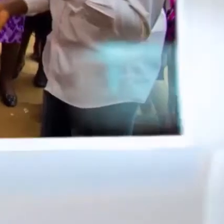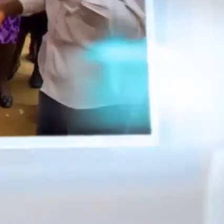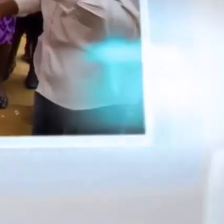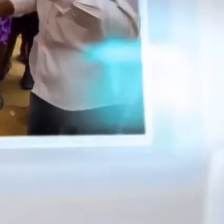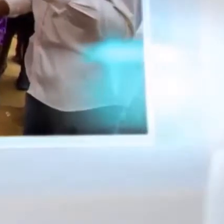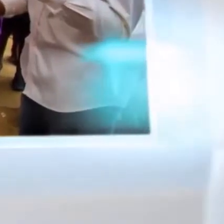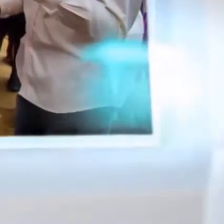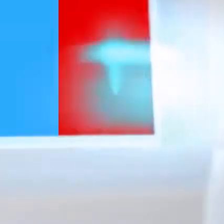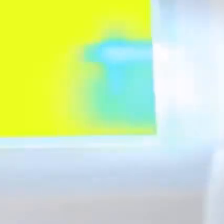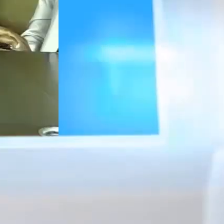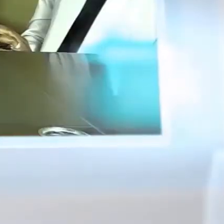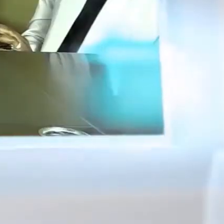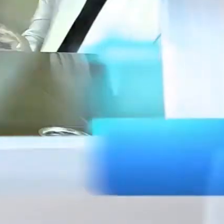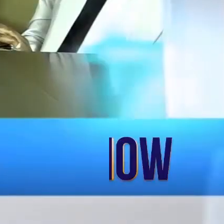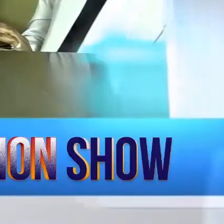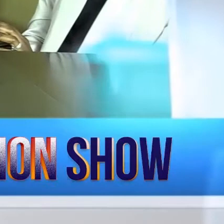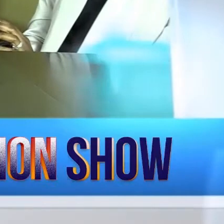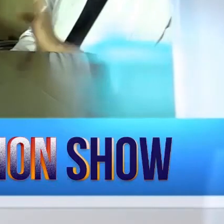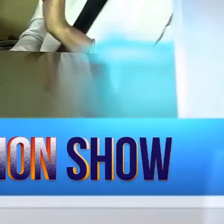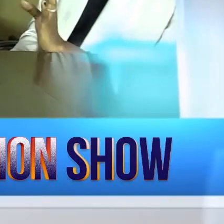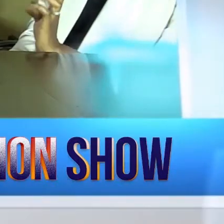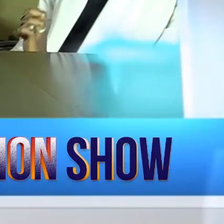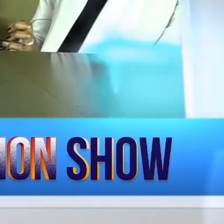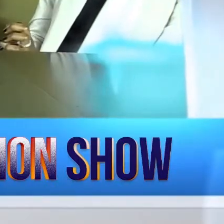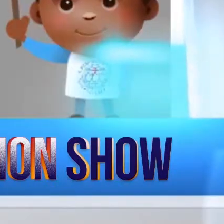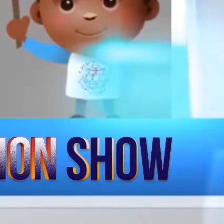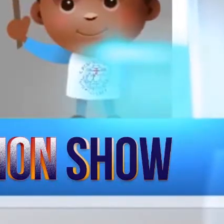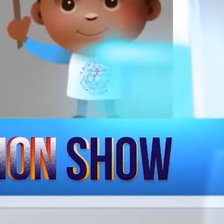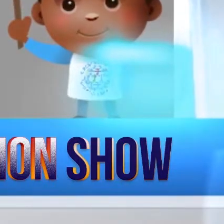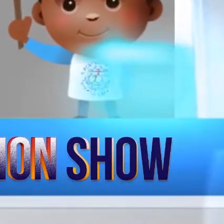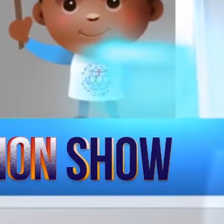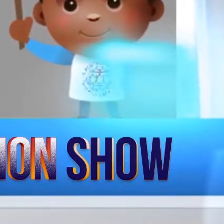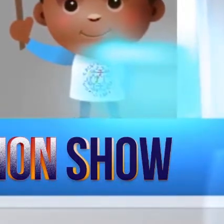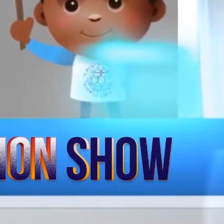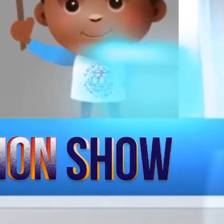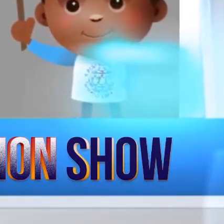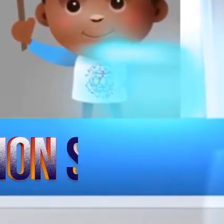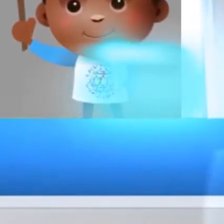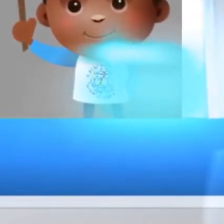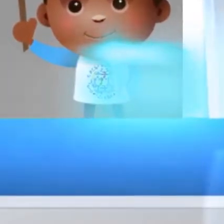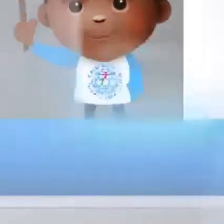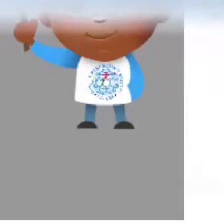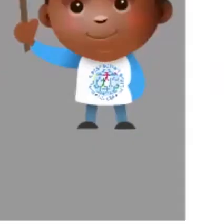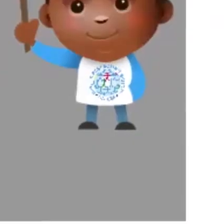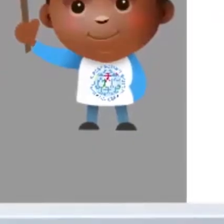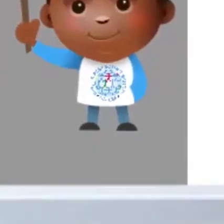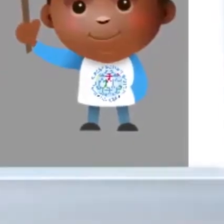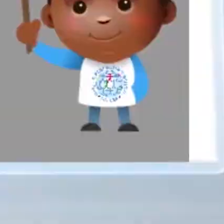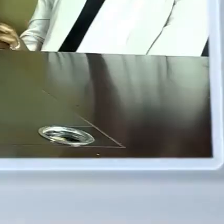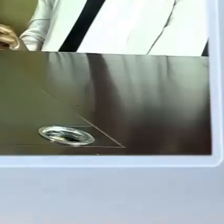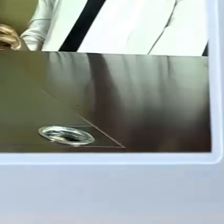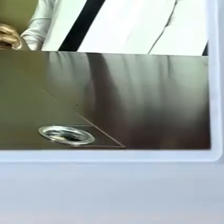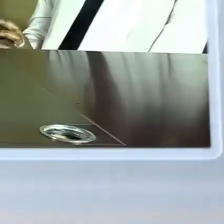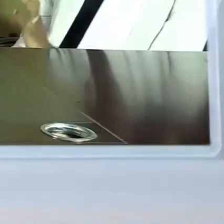see a way to correct the error. We normally say that we have 4 baskets of rights. So four baskets of rights